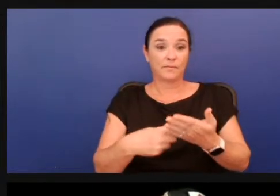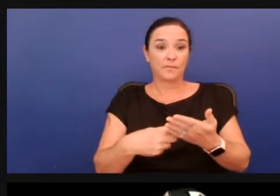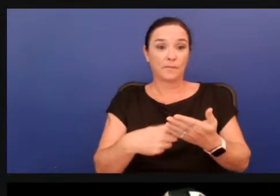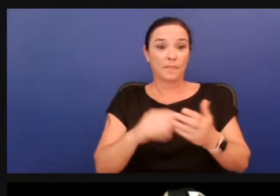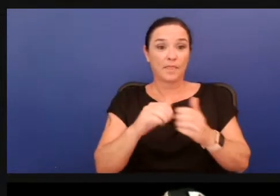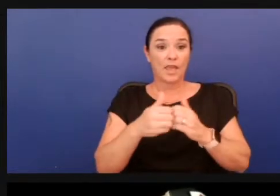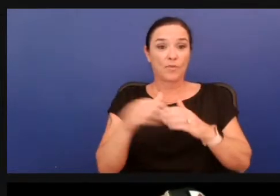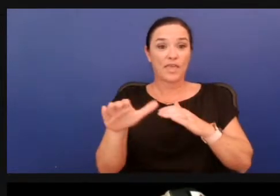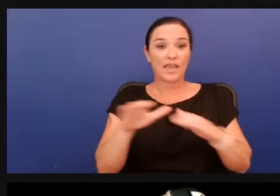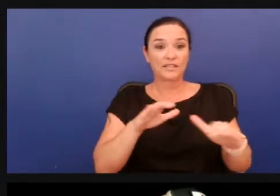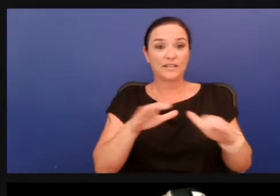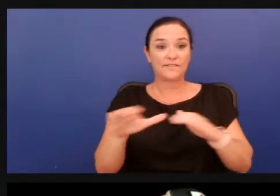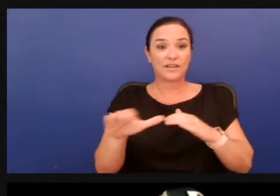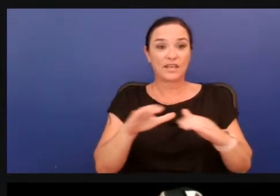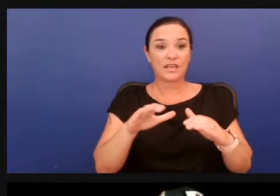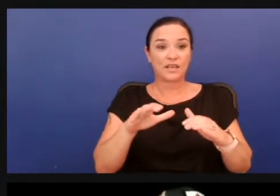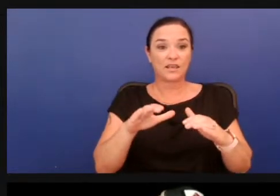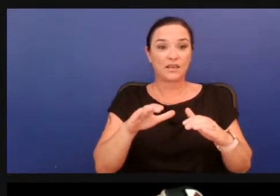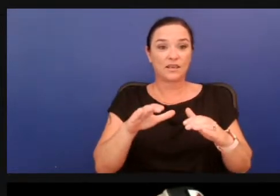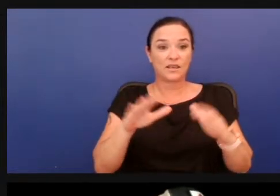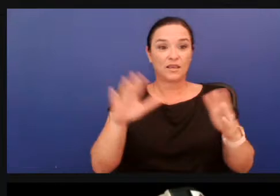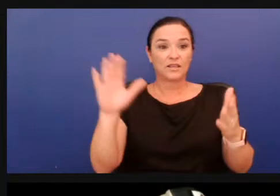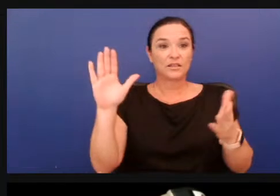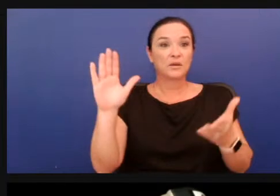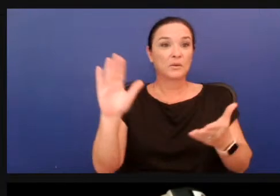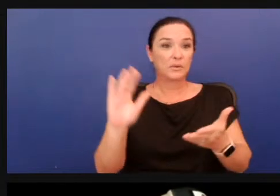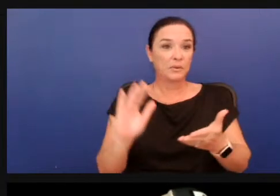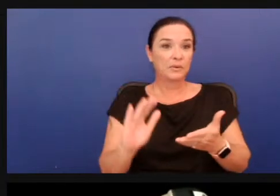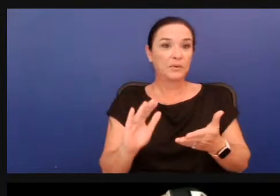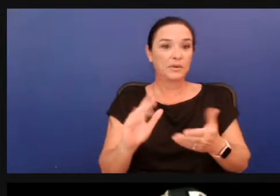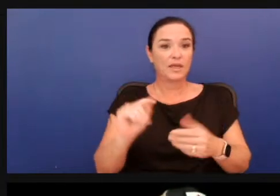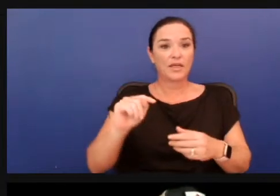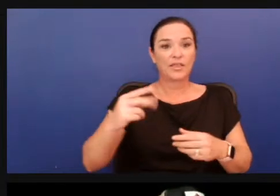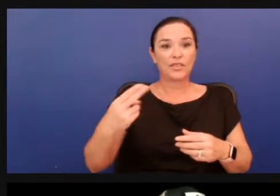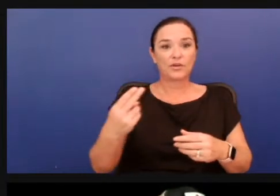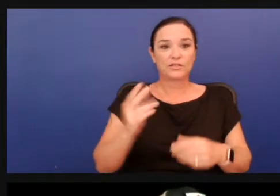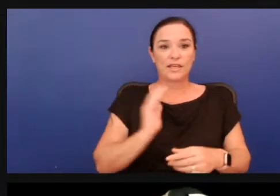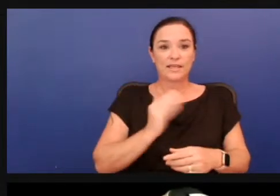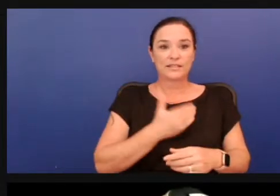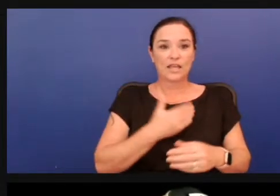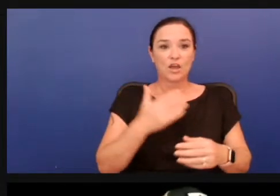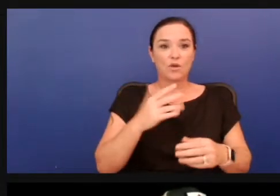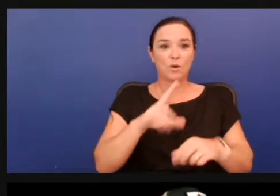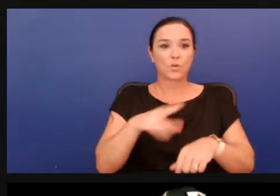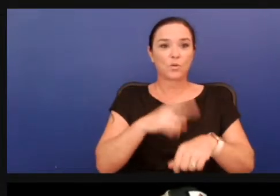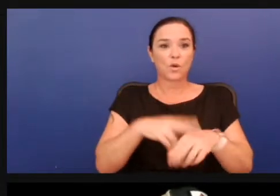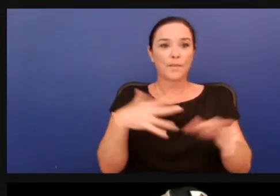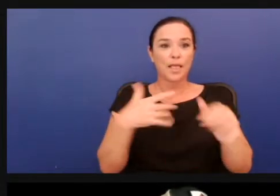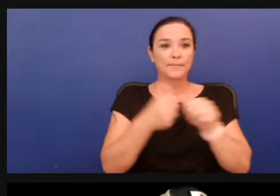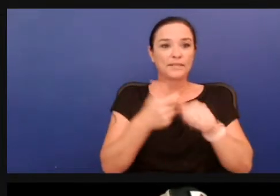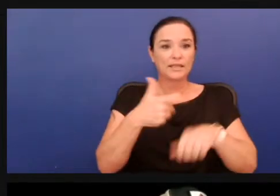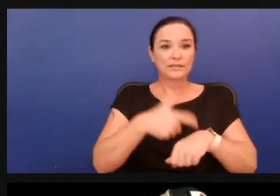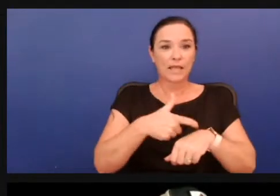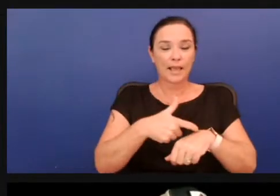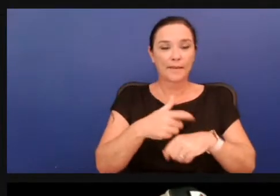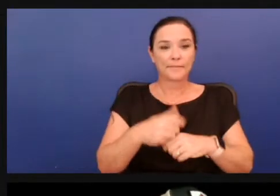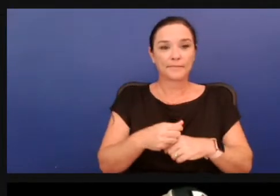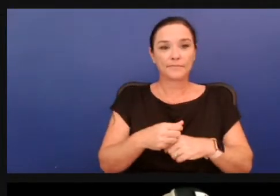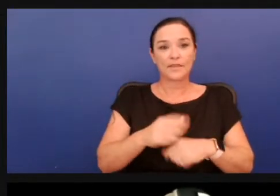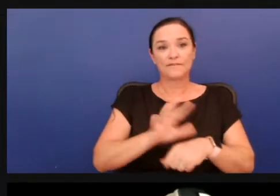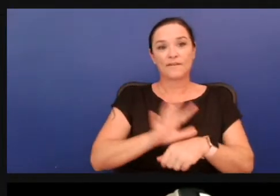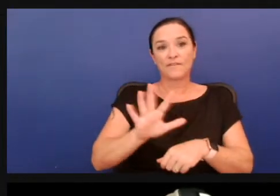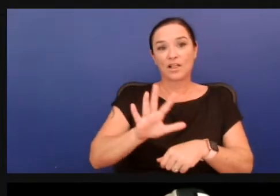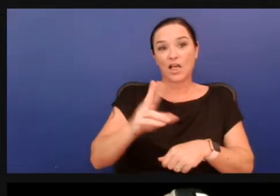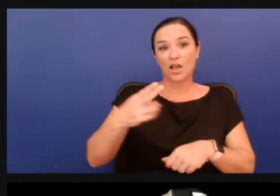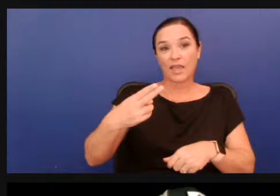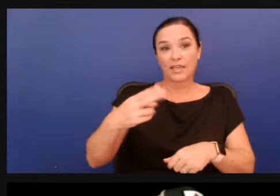activity is kind of waning. Thursday is our normal update time, 5 p.m. Hawaii Standard Time, unless